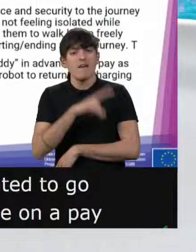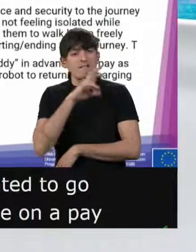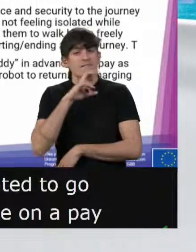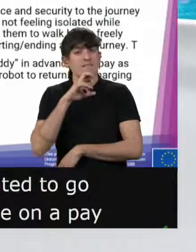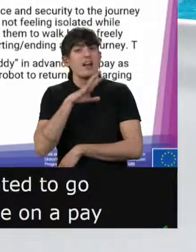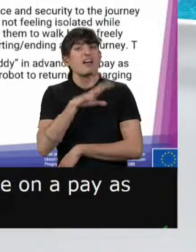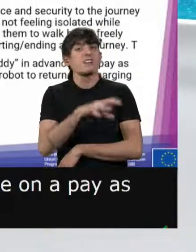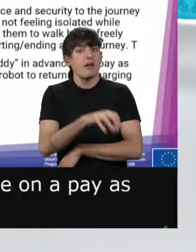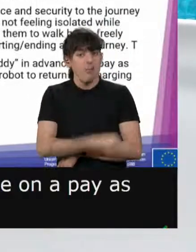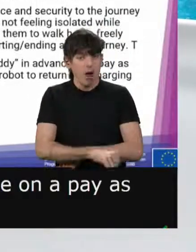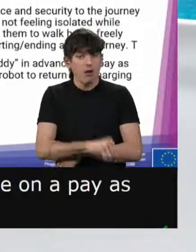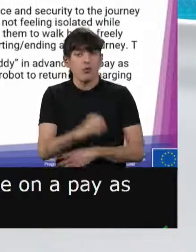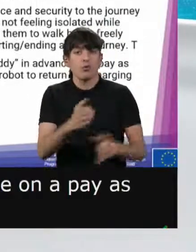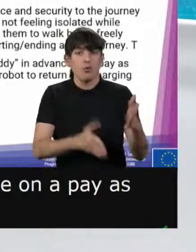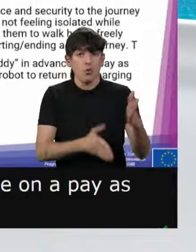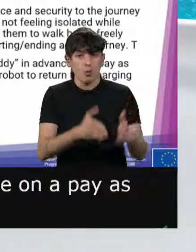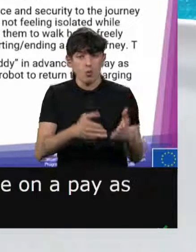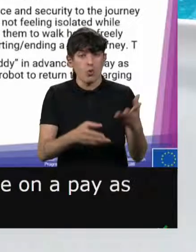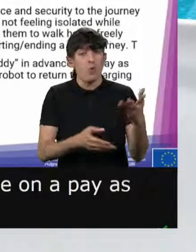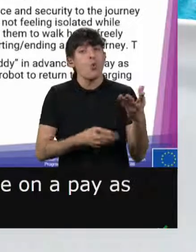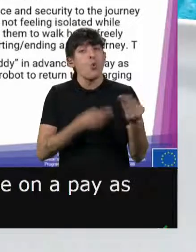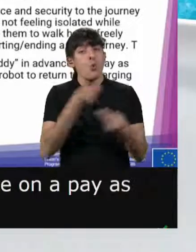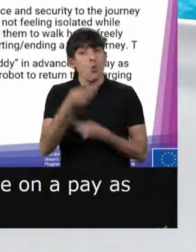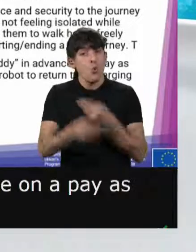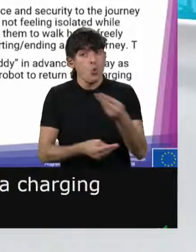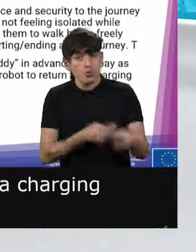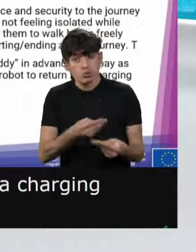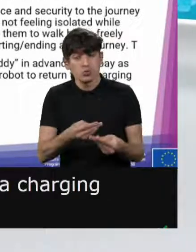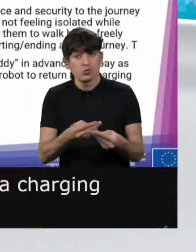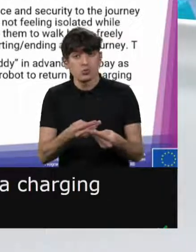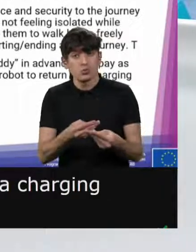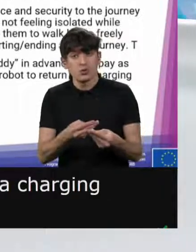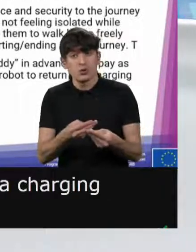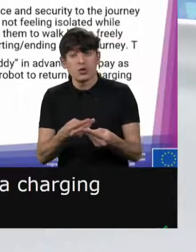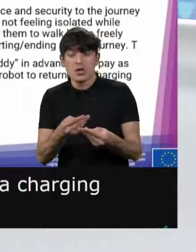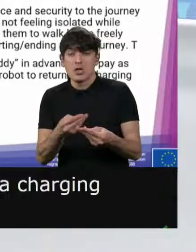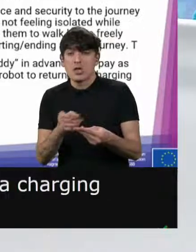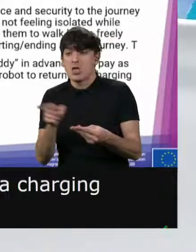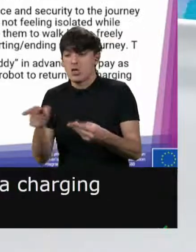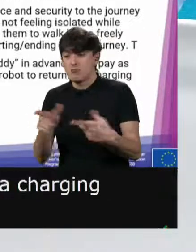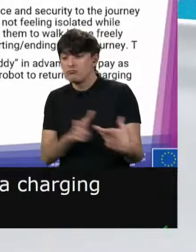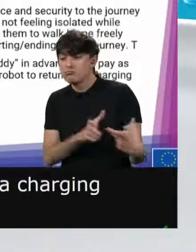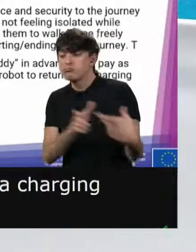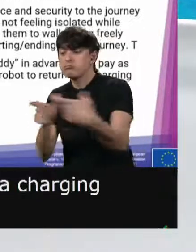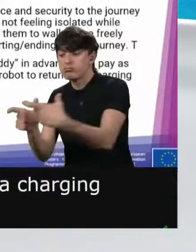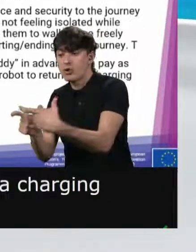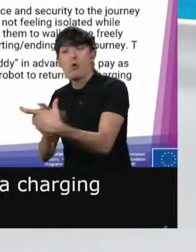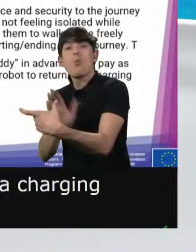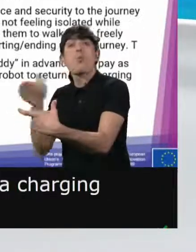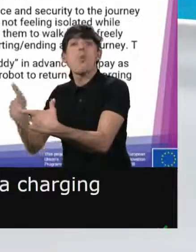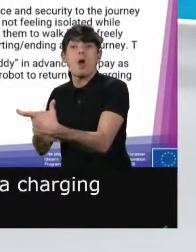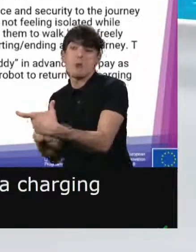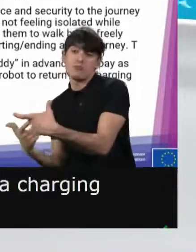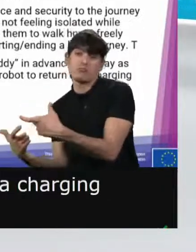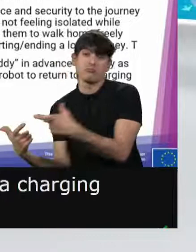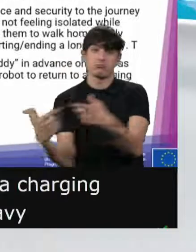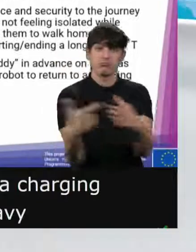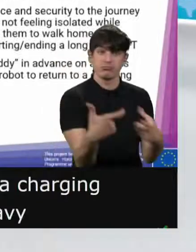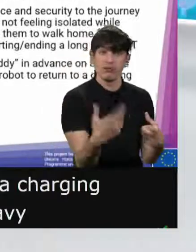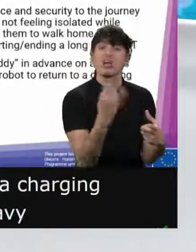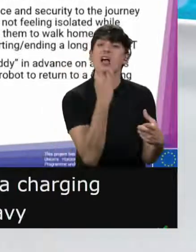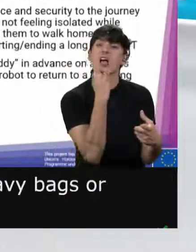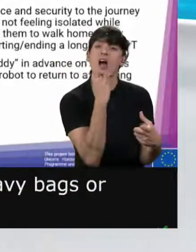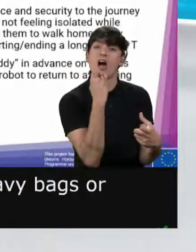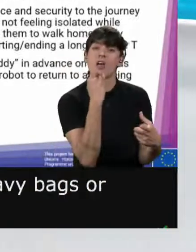after use. So rather than straggling with heavy bags or needing to book an expensive taxi, you could